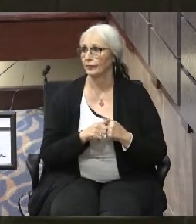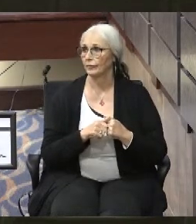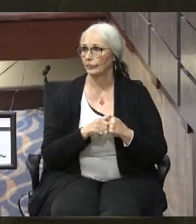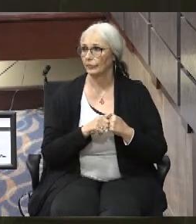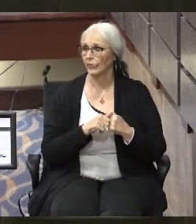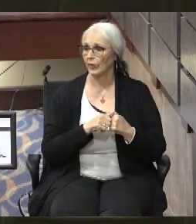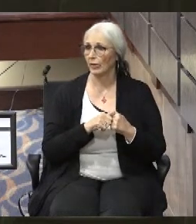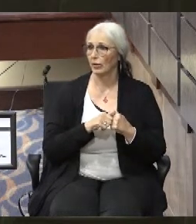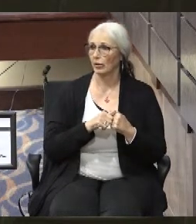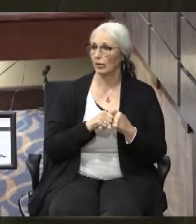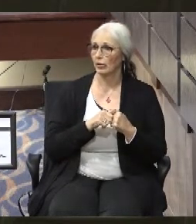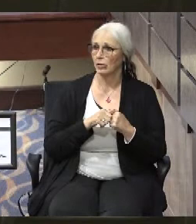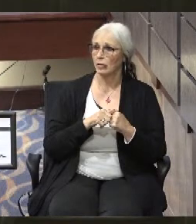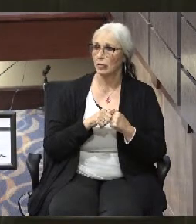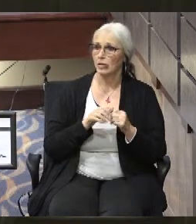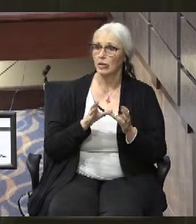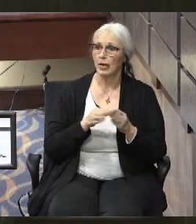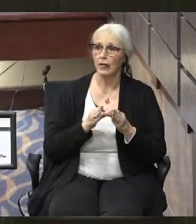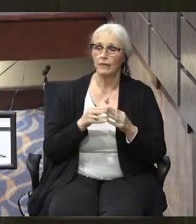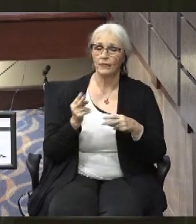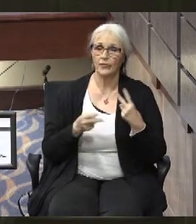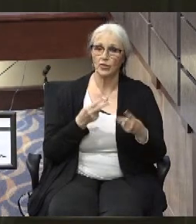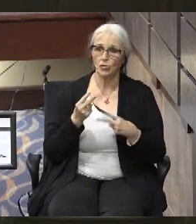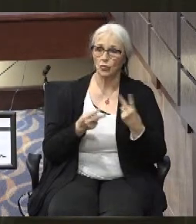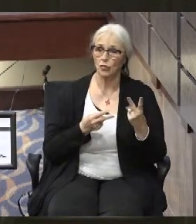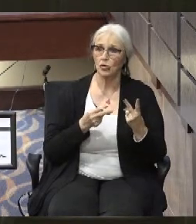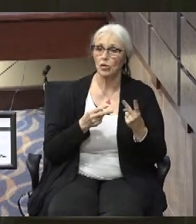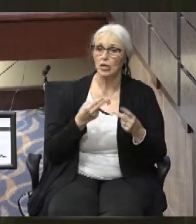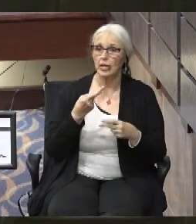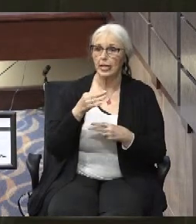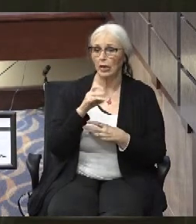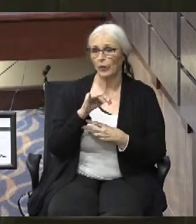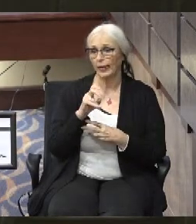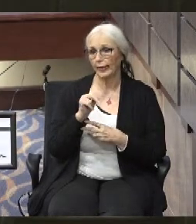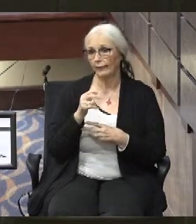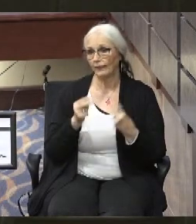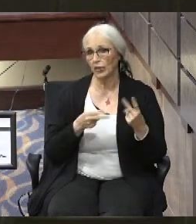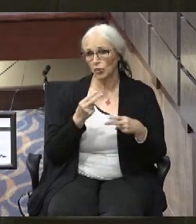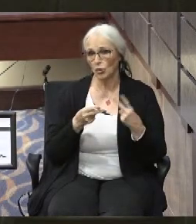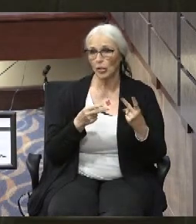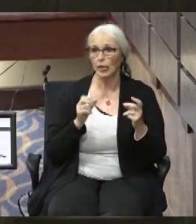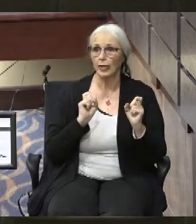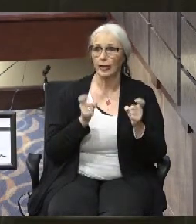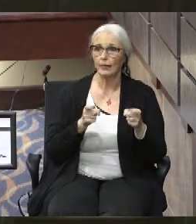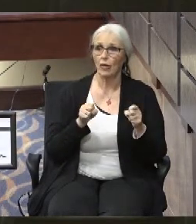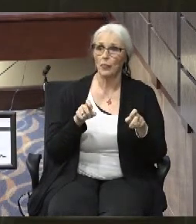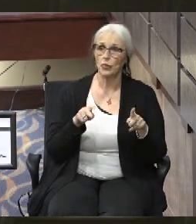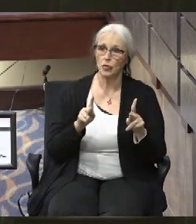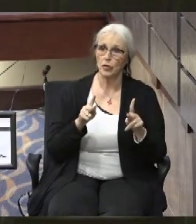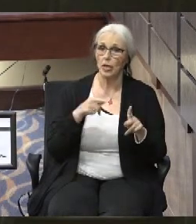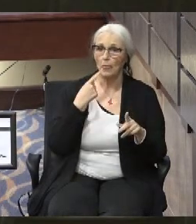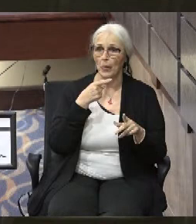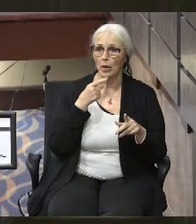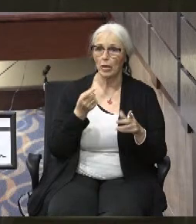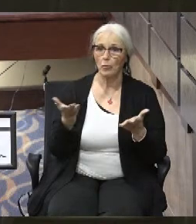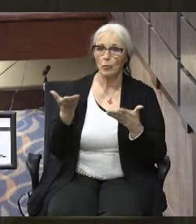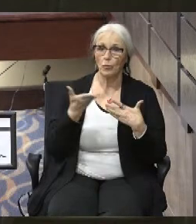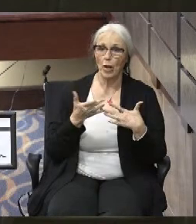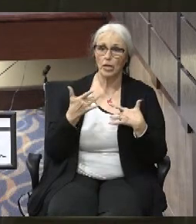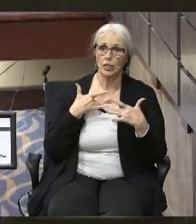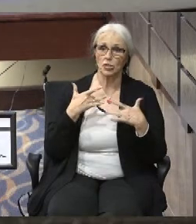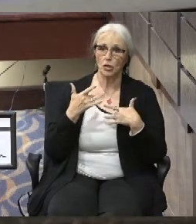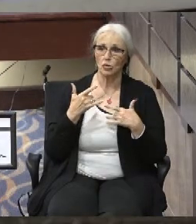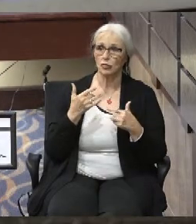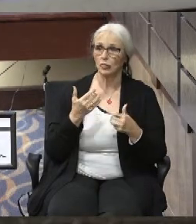on the agenda is the hearing of visitors. During the hearing of visitors section of the agenda, we provide an opportunity for the public to present concerns or address issues that are